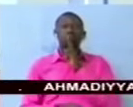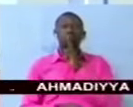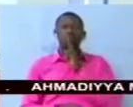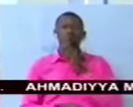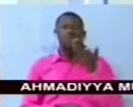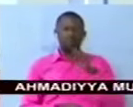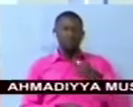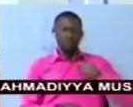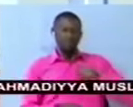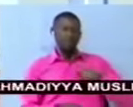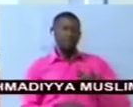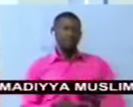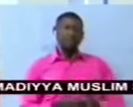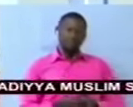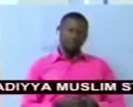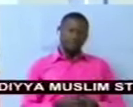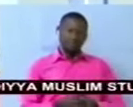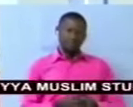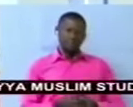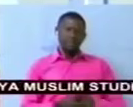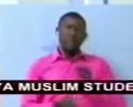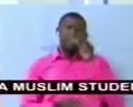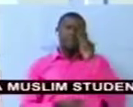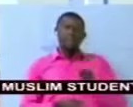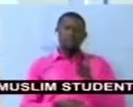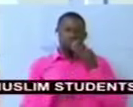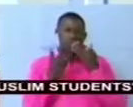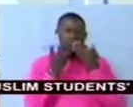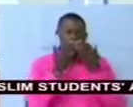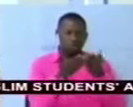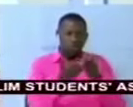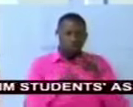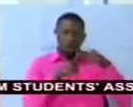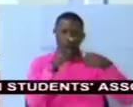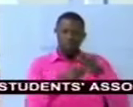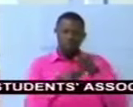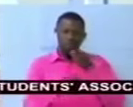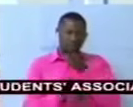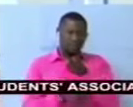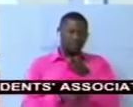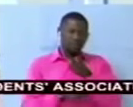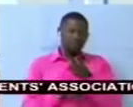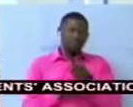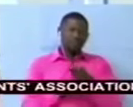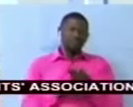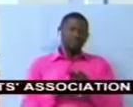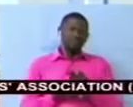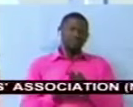Your informant, the person who told you about this,